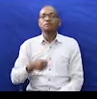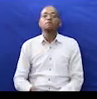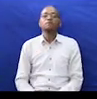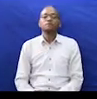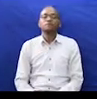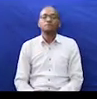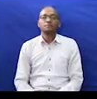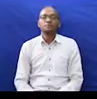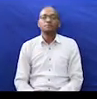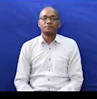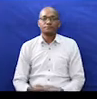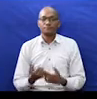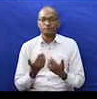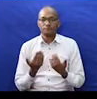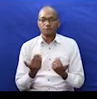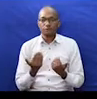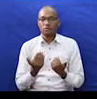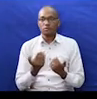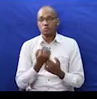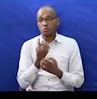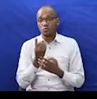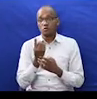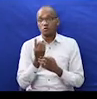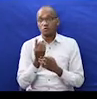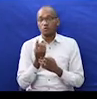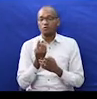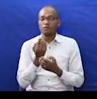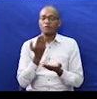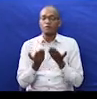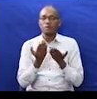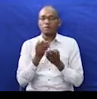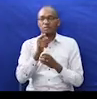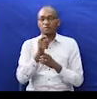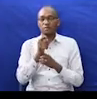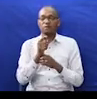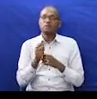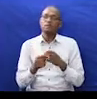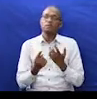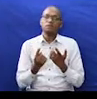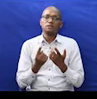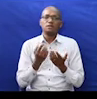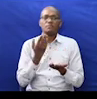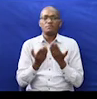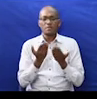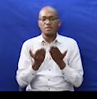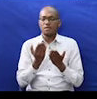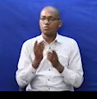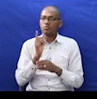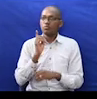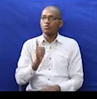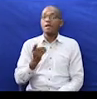Okay, because one of the applications is to measure the height of the trees. Let us say, suppose we have a tree.